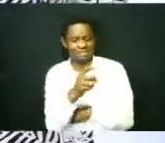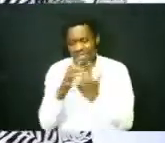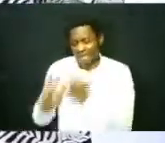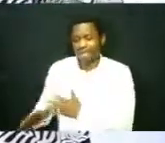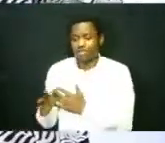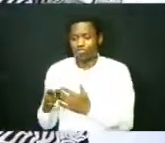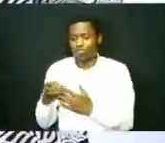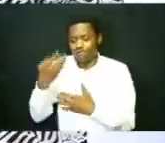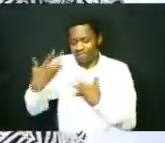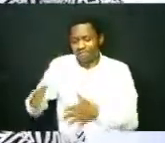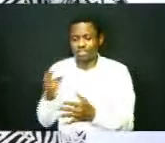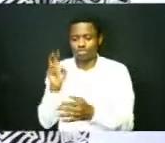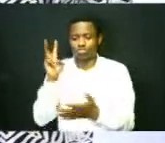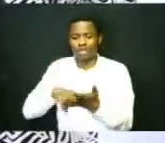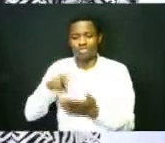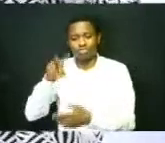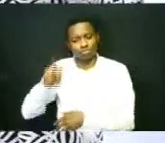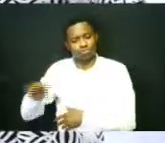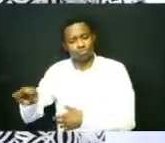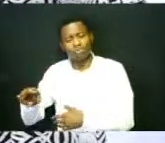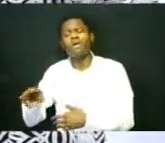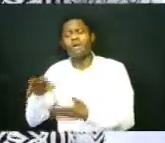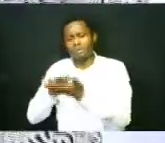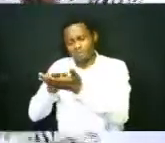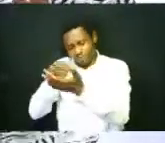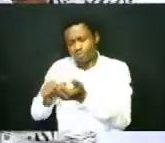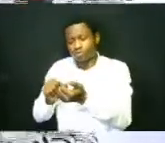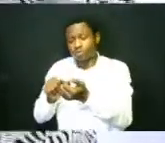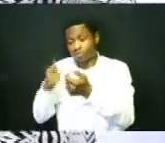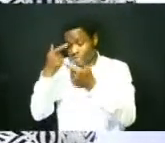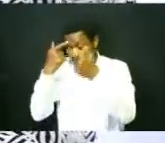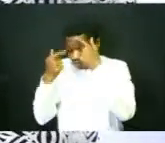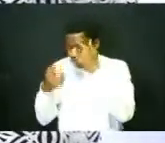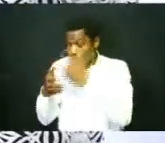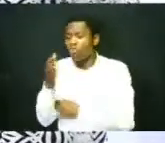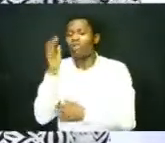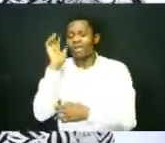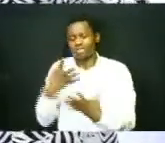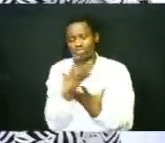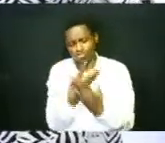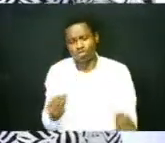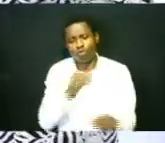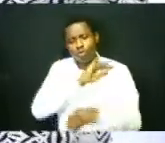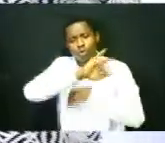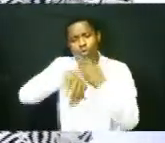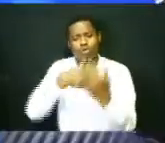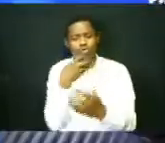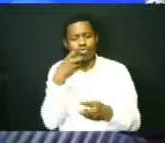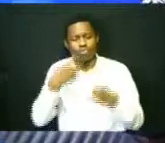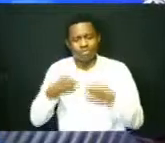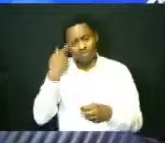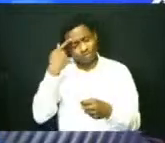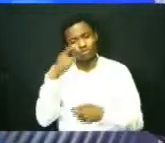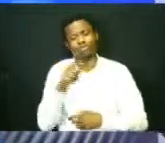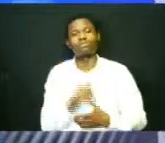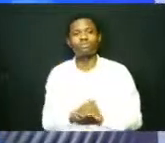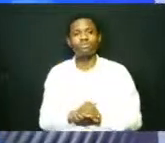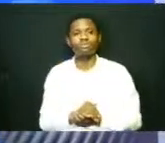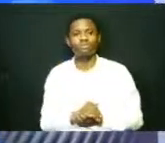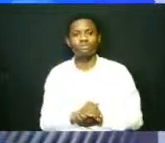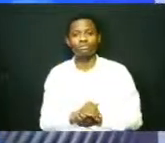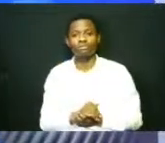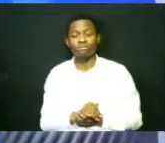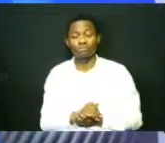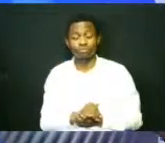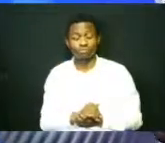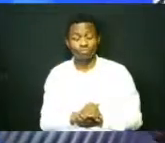di isanso no de mfia pem eye nani so dakro onyame fem die bribiere ni wa into me. I've said to people that nobody is an